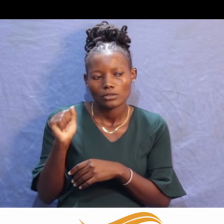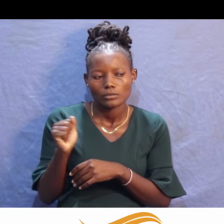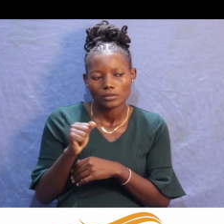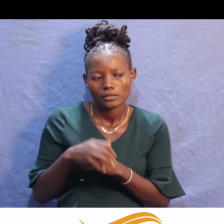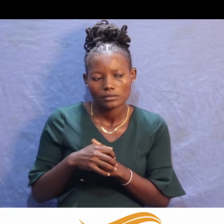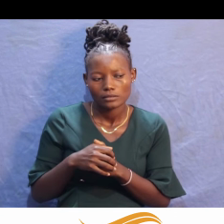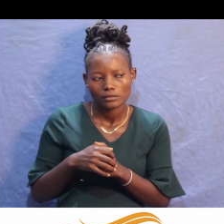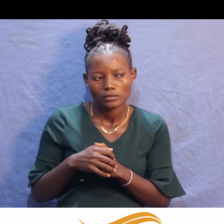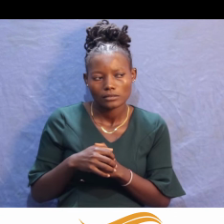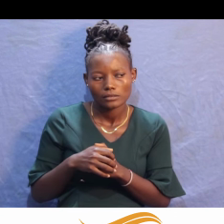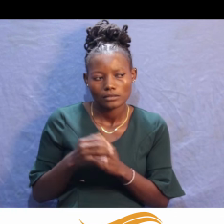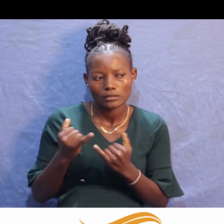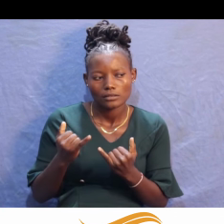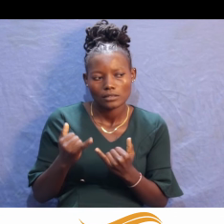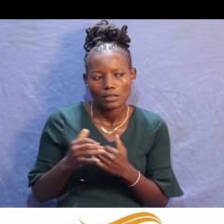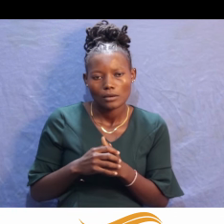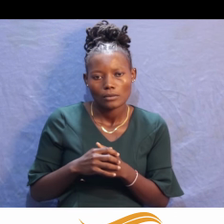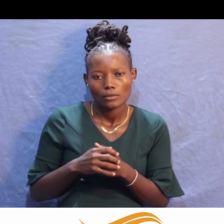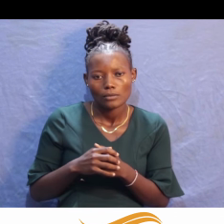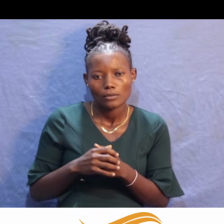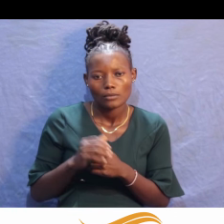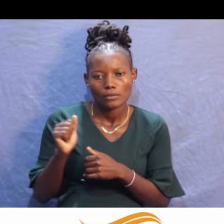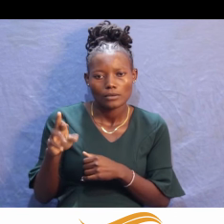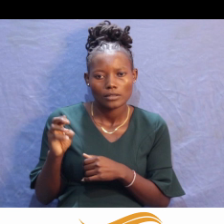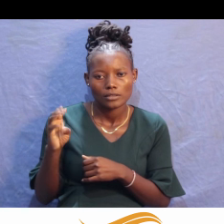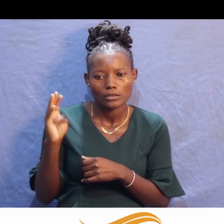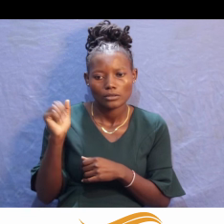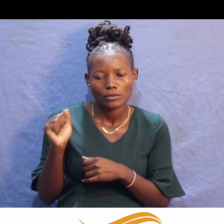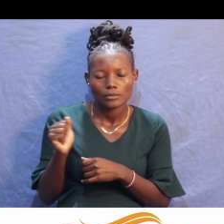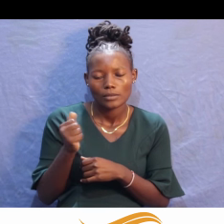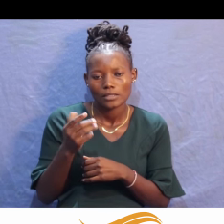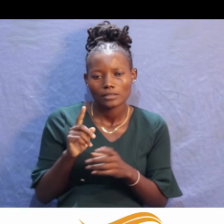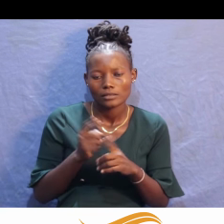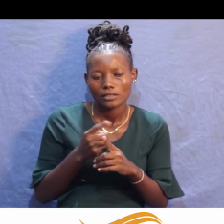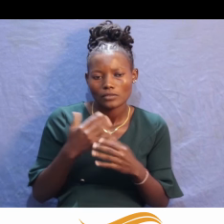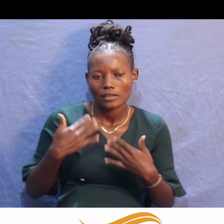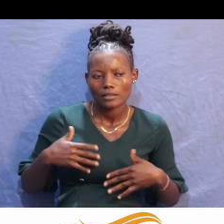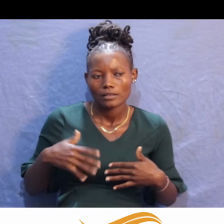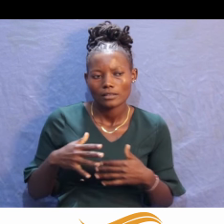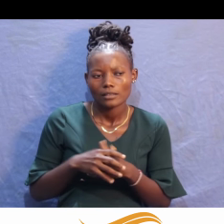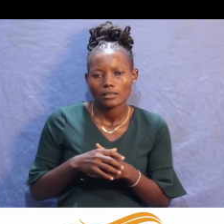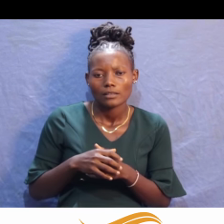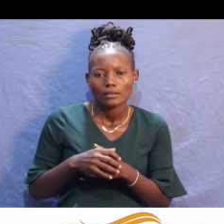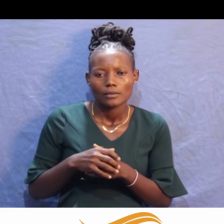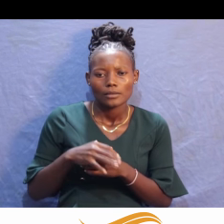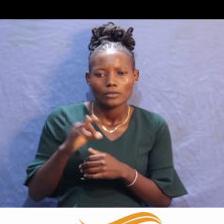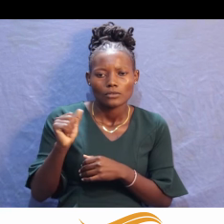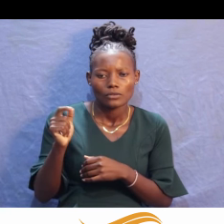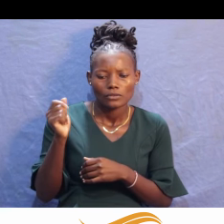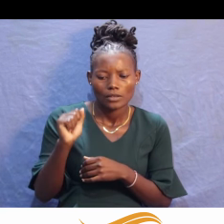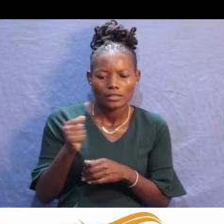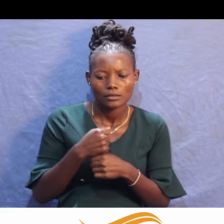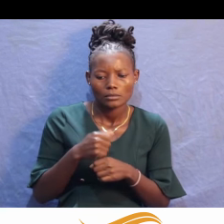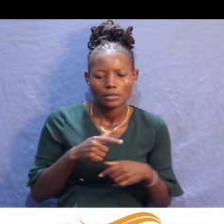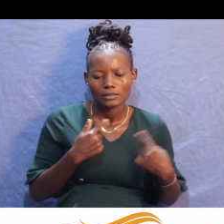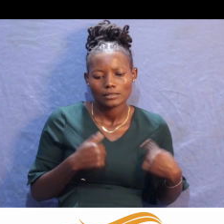So once you slide into the aerobic state, your enzymes start burning fat cells, and this makes the heart pump